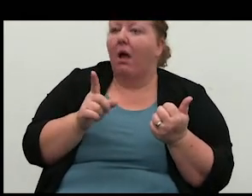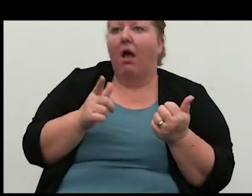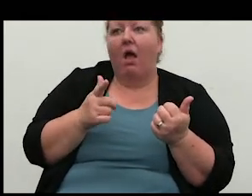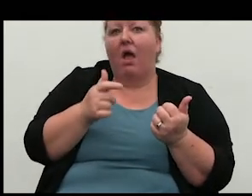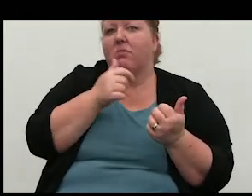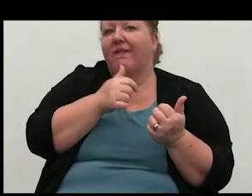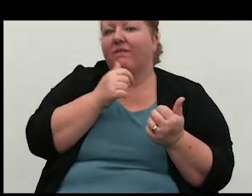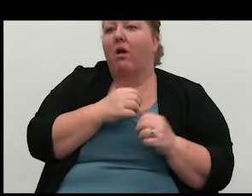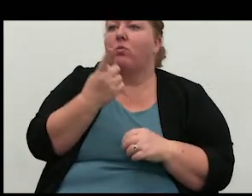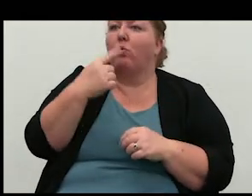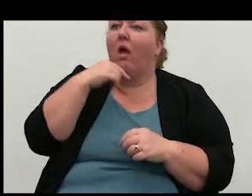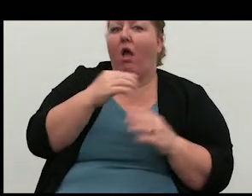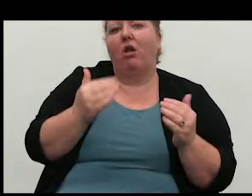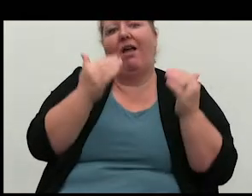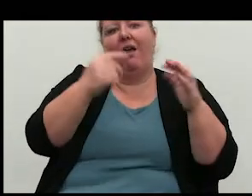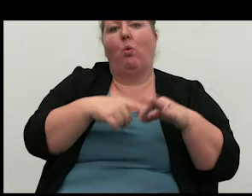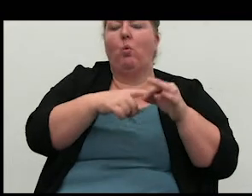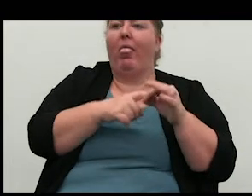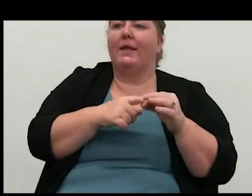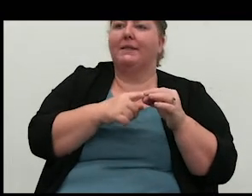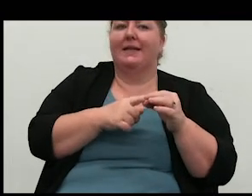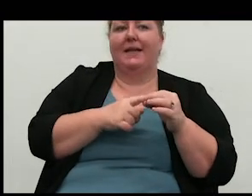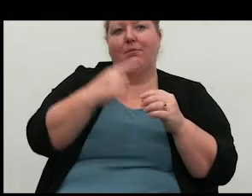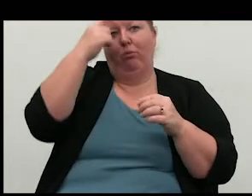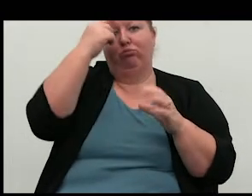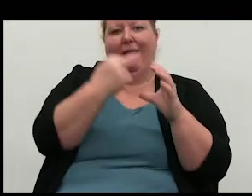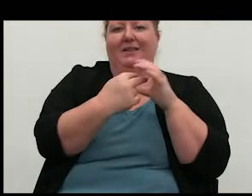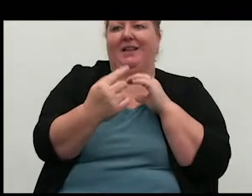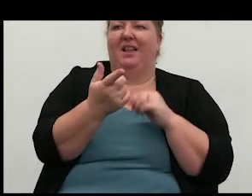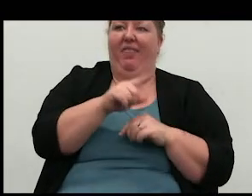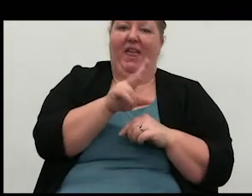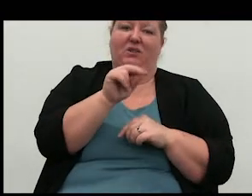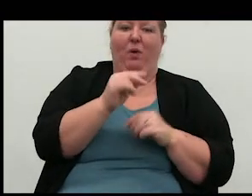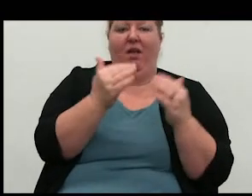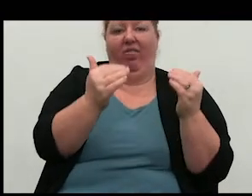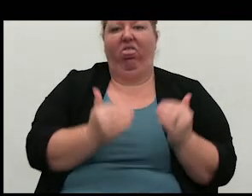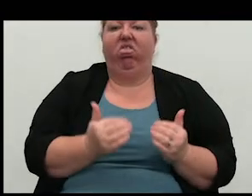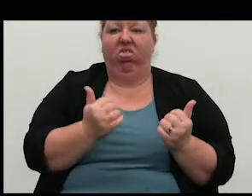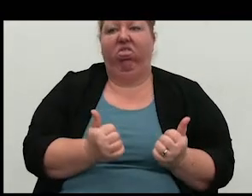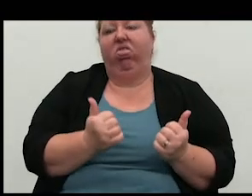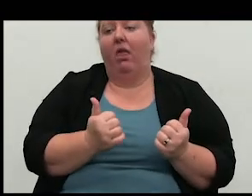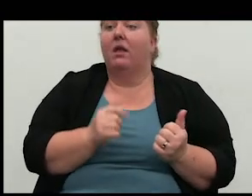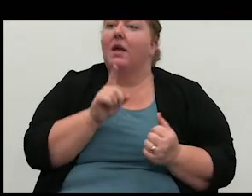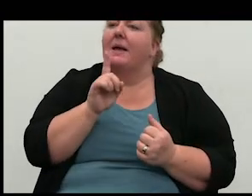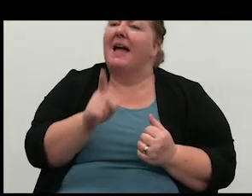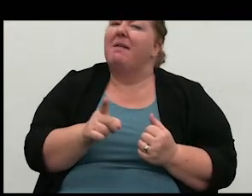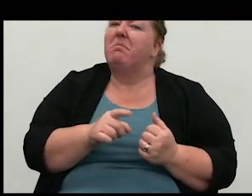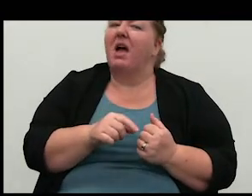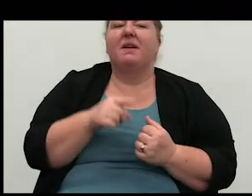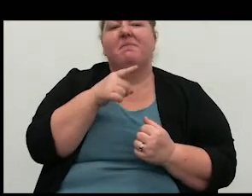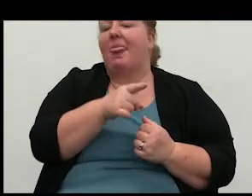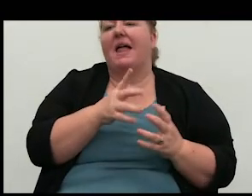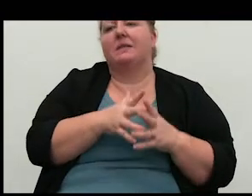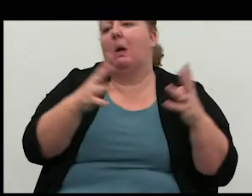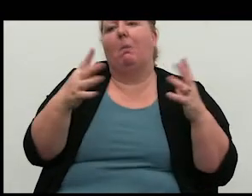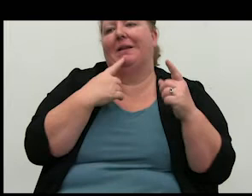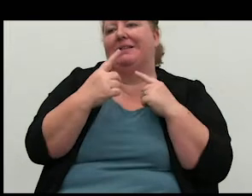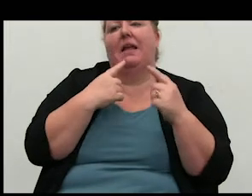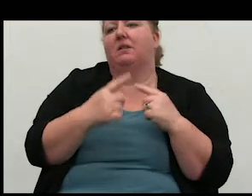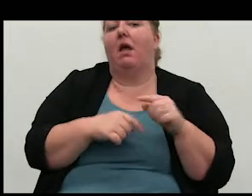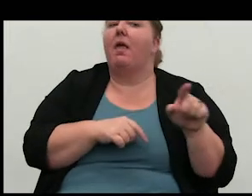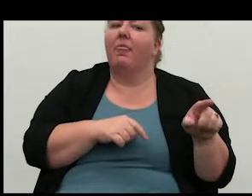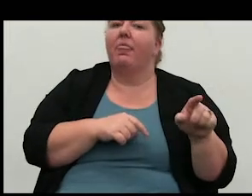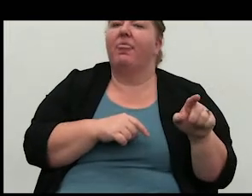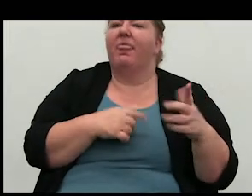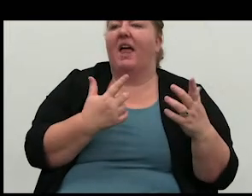have 100 high-quality brain scans than 12 low-quality brain scans. But that's not big data.